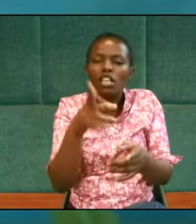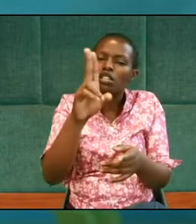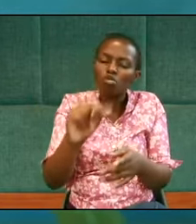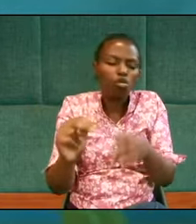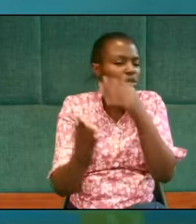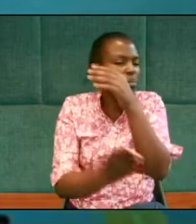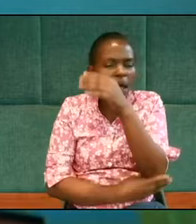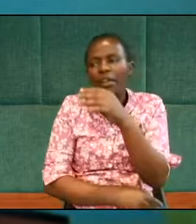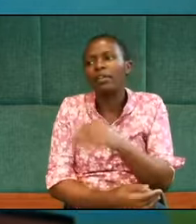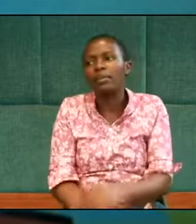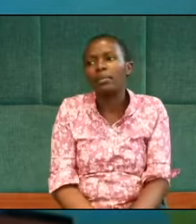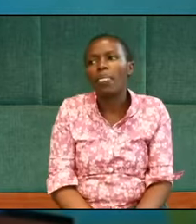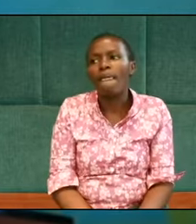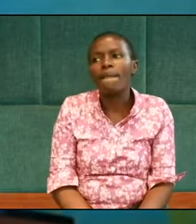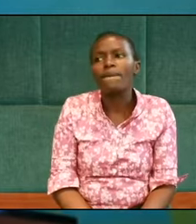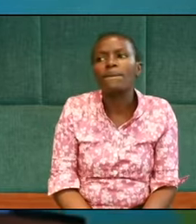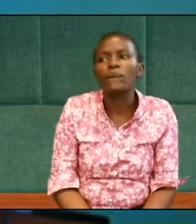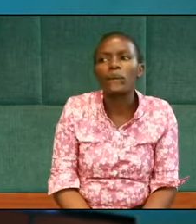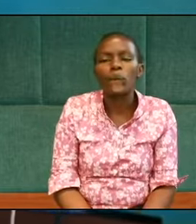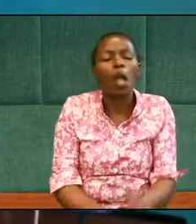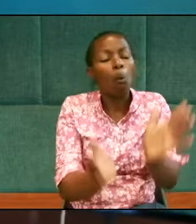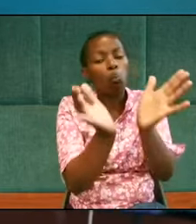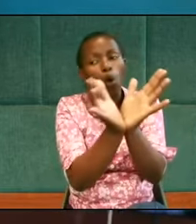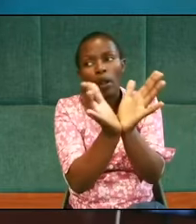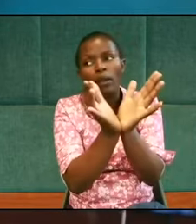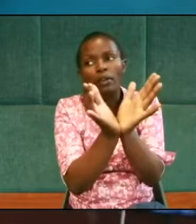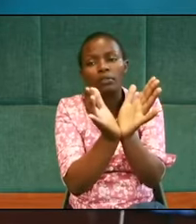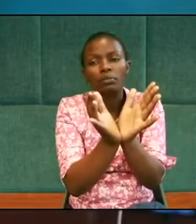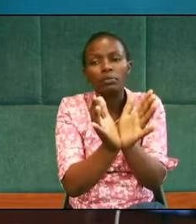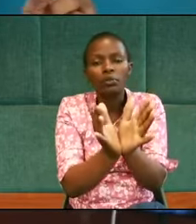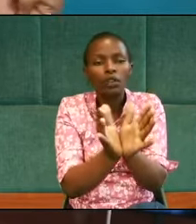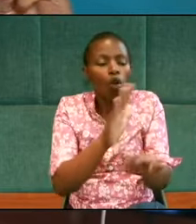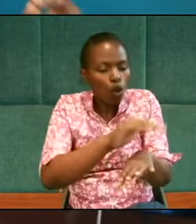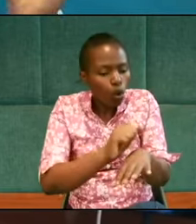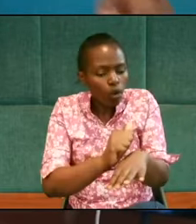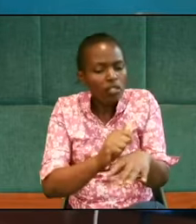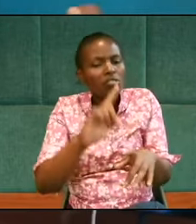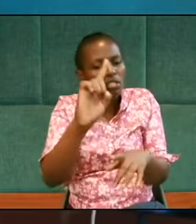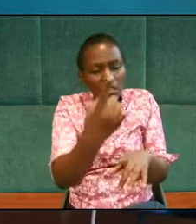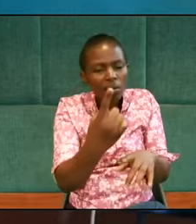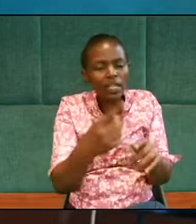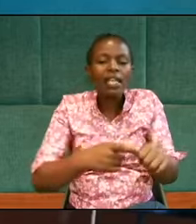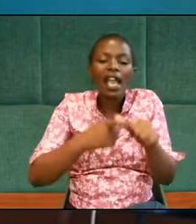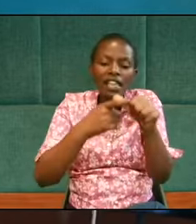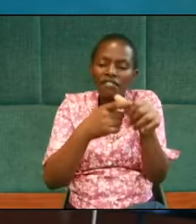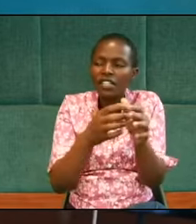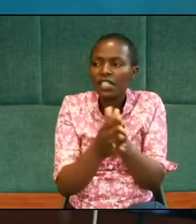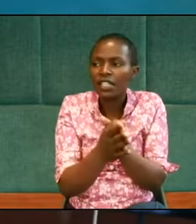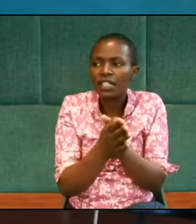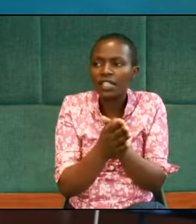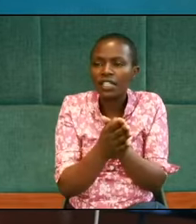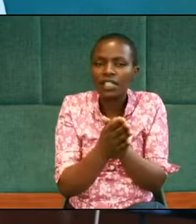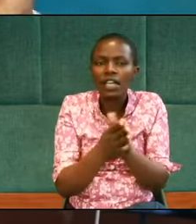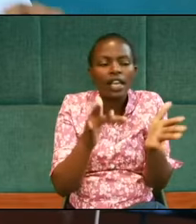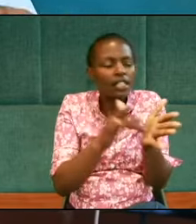Let me say it again. The Apostle Paul calls singleness a gift.